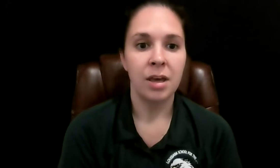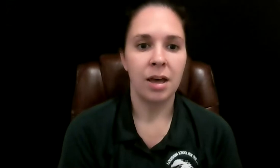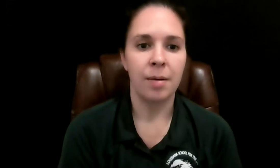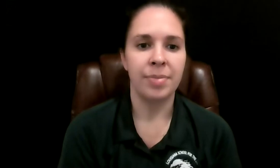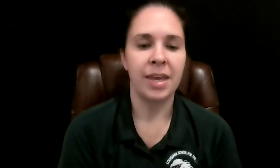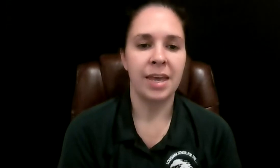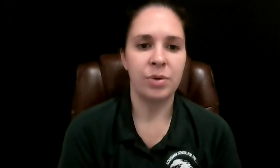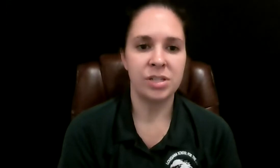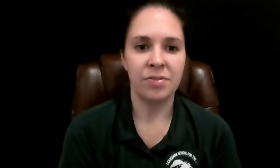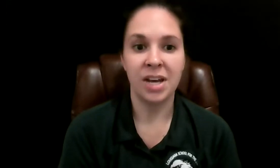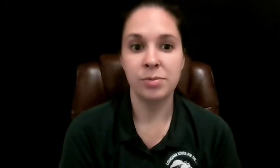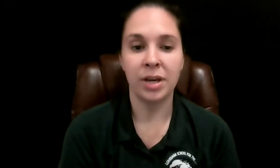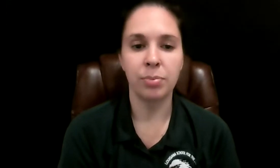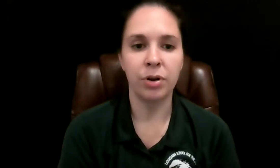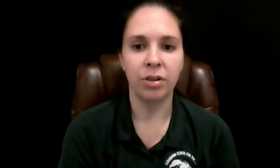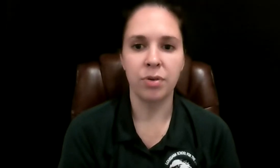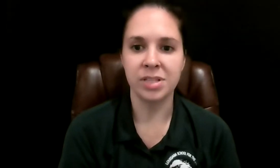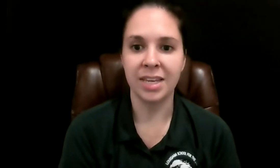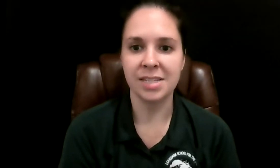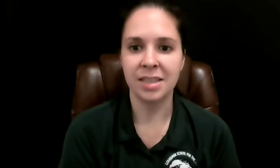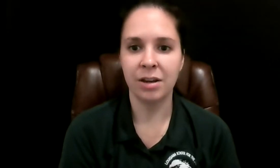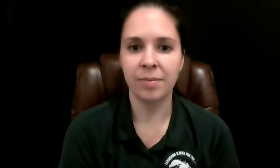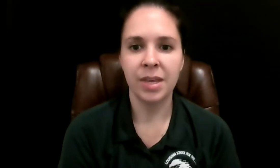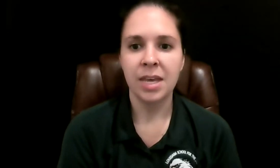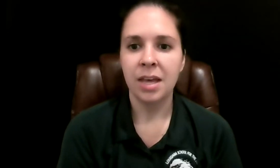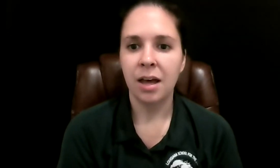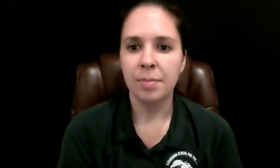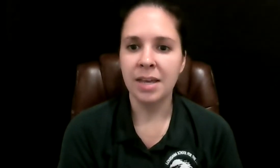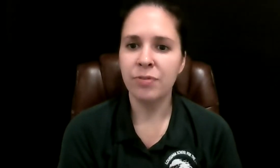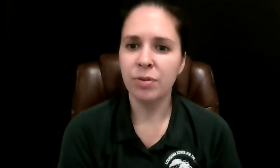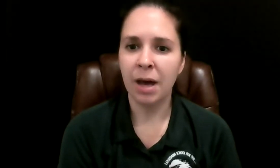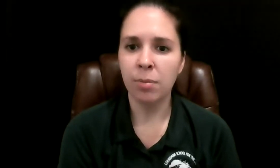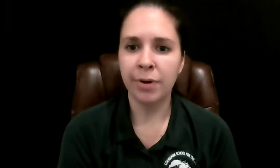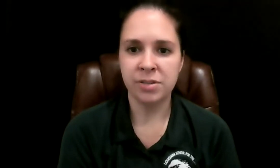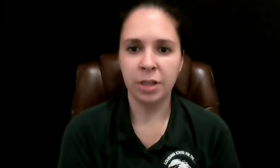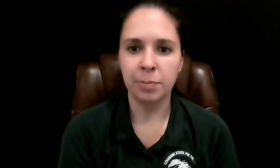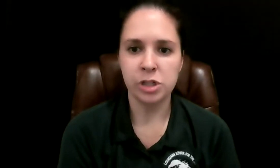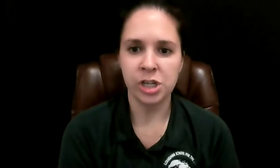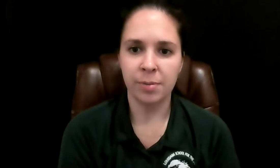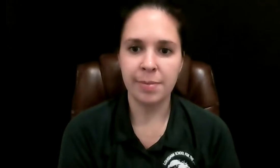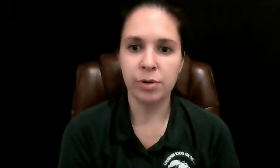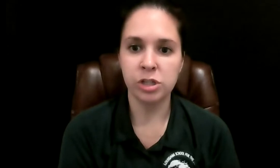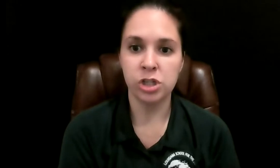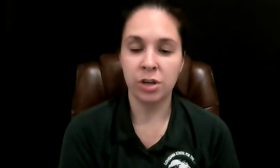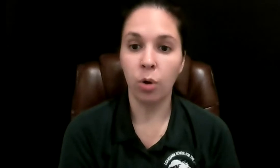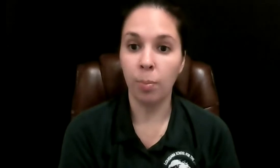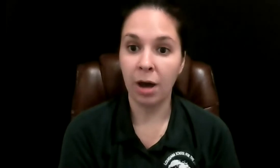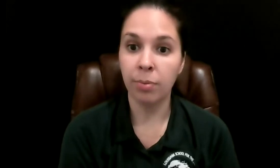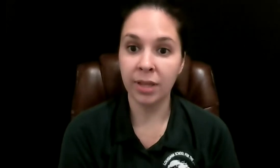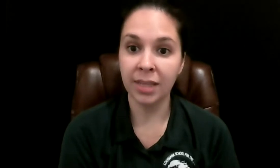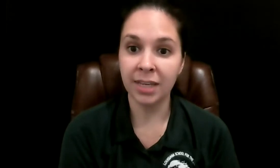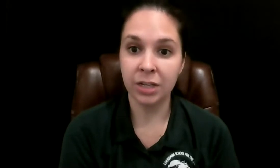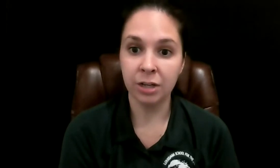in. And we still have time, so I can put all of those links in there. Yeah, if your PowerPoint is available to share, maybe you can just share the